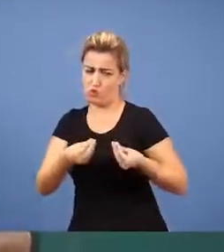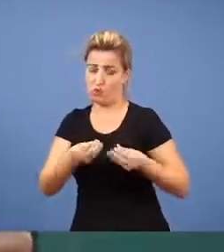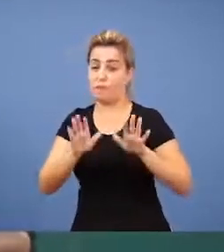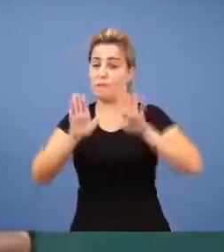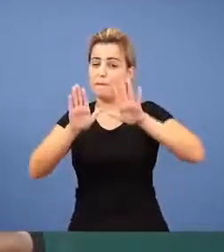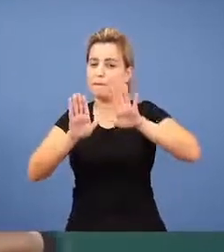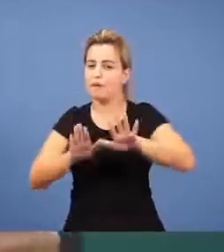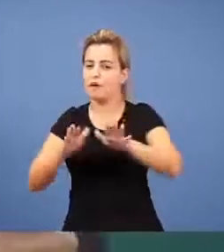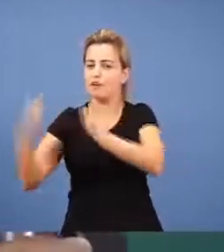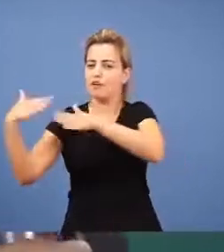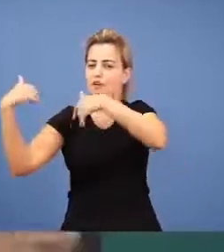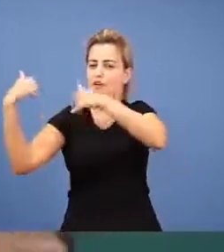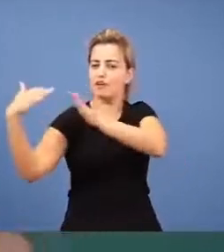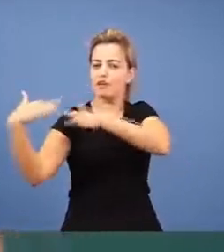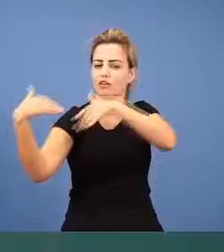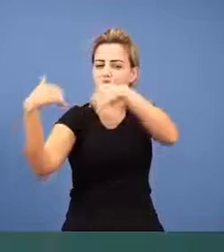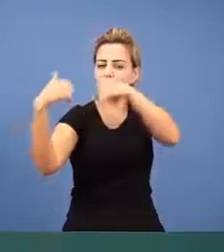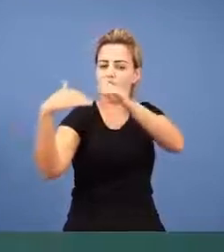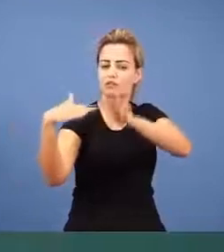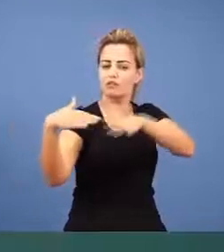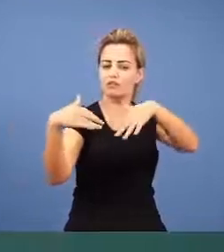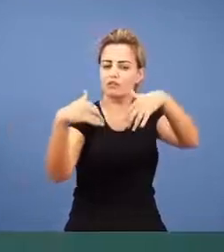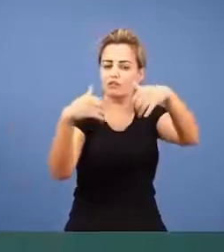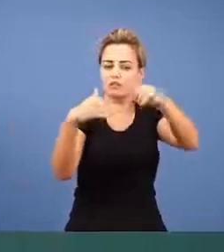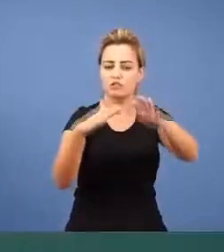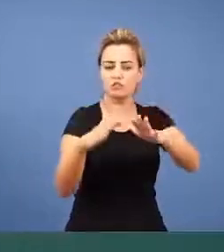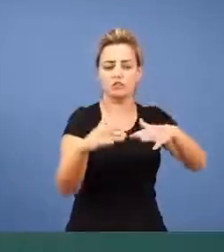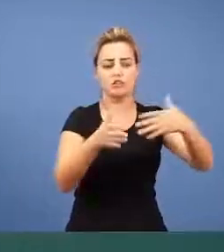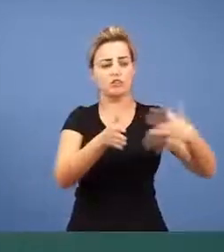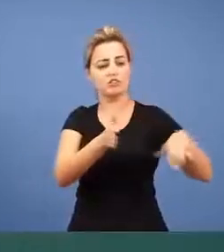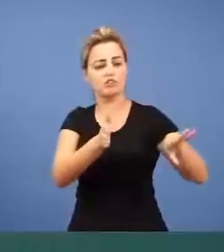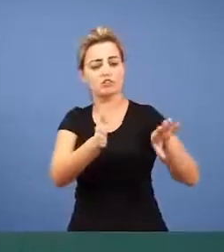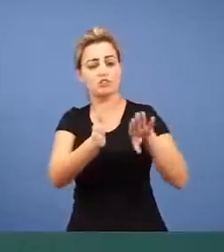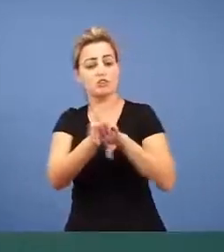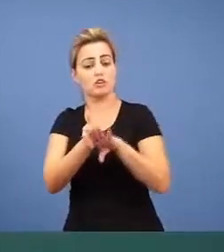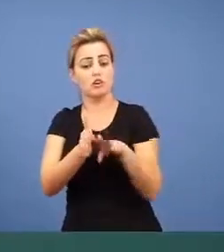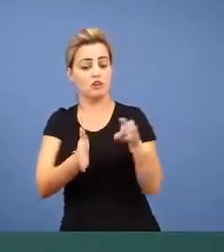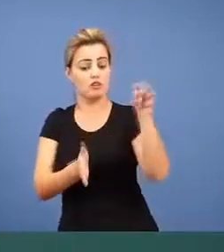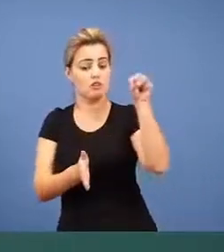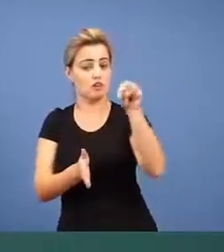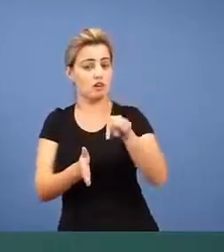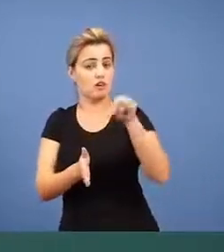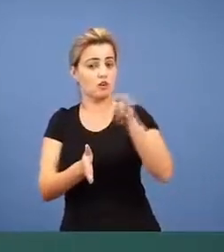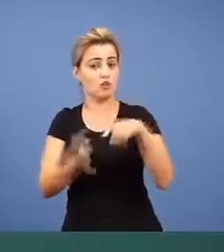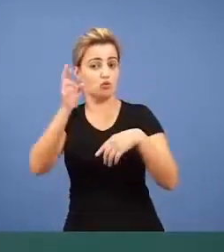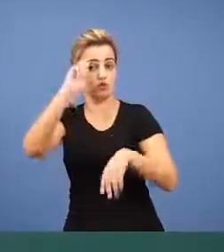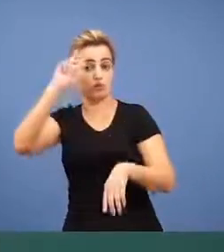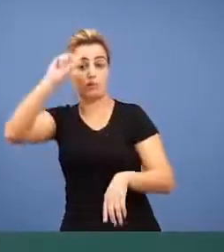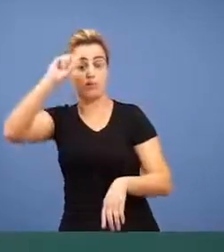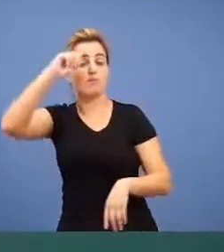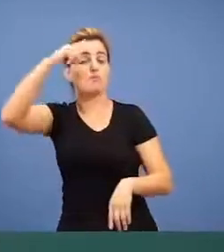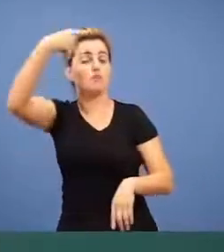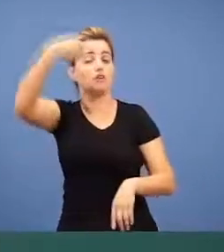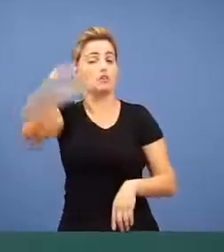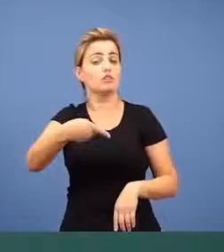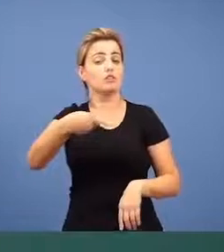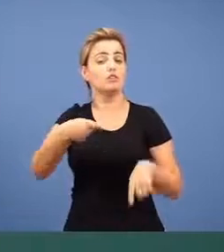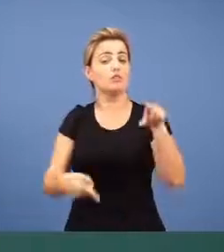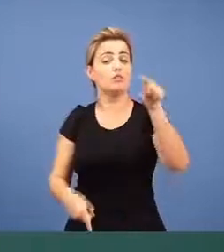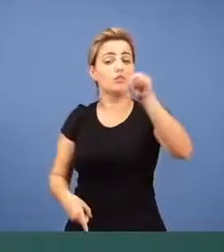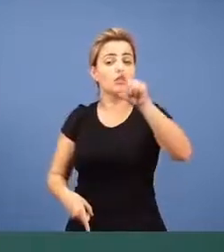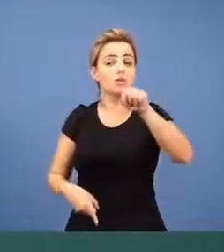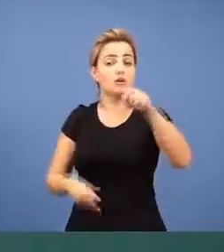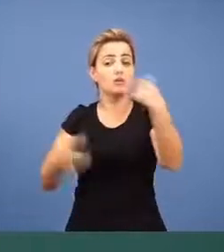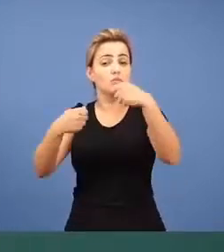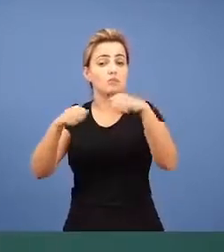answered. And the Lord has shown that came angels to the Lord this afternoon. And they came here. And the order of the